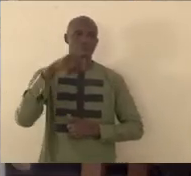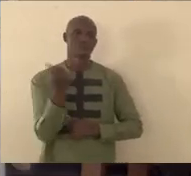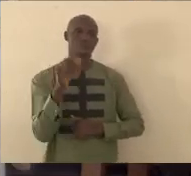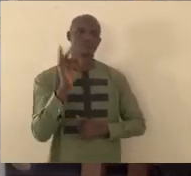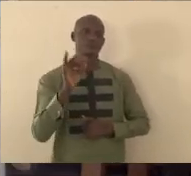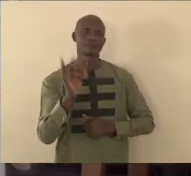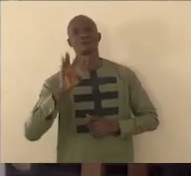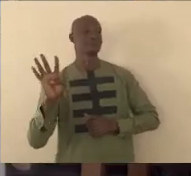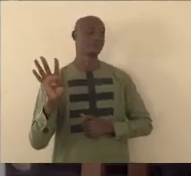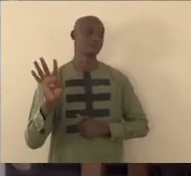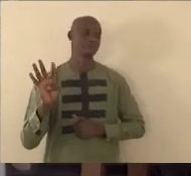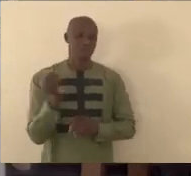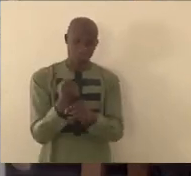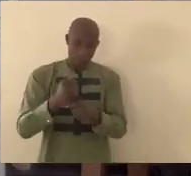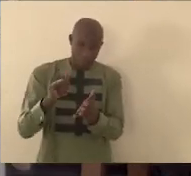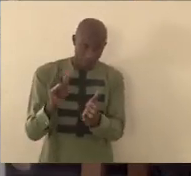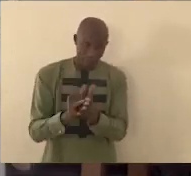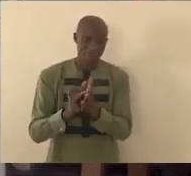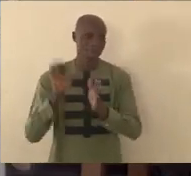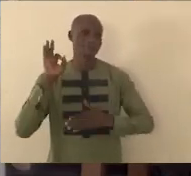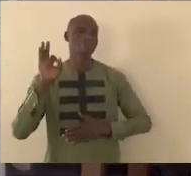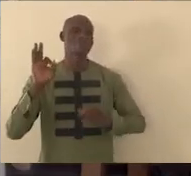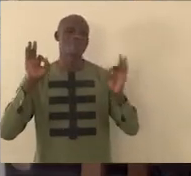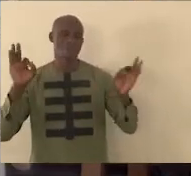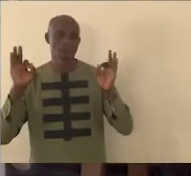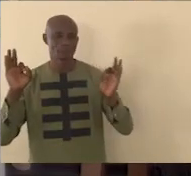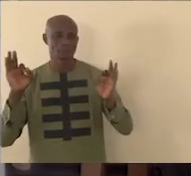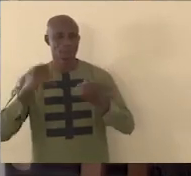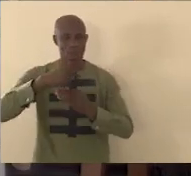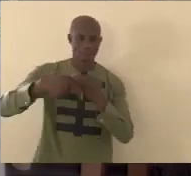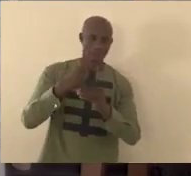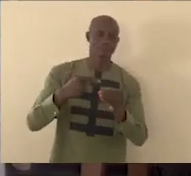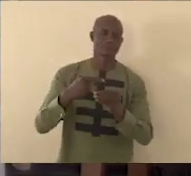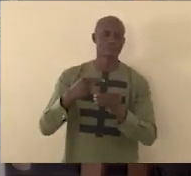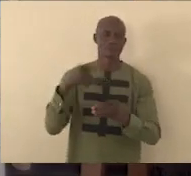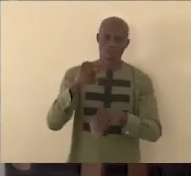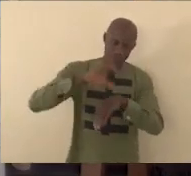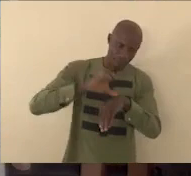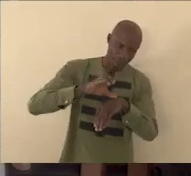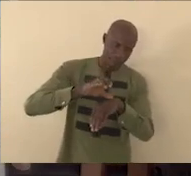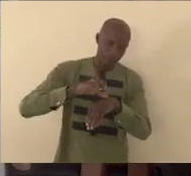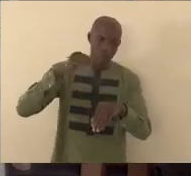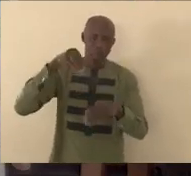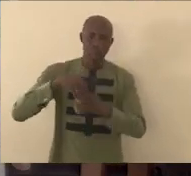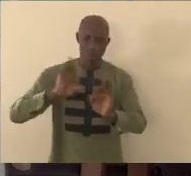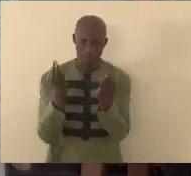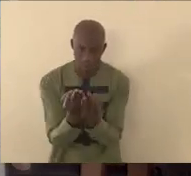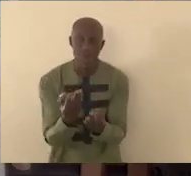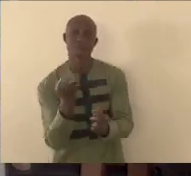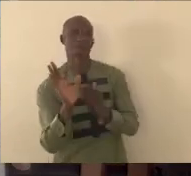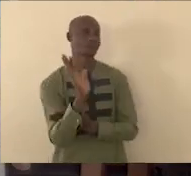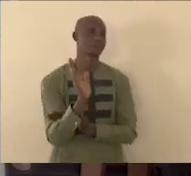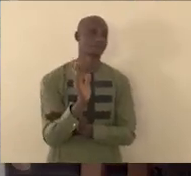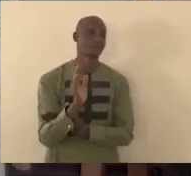in 1994, made that fantastic claim about the church is the family of